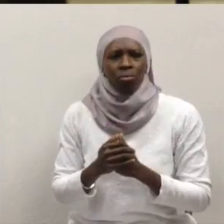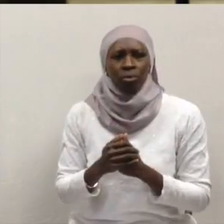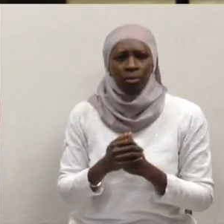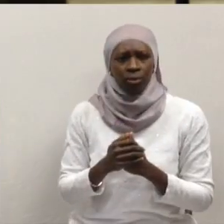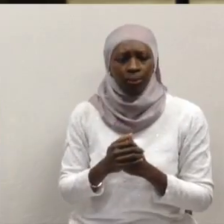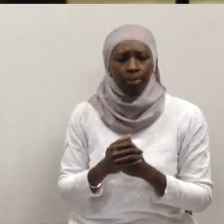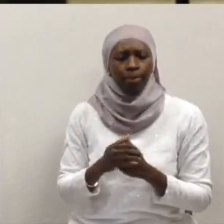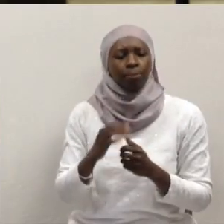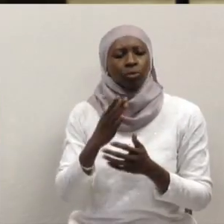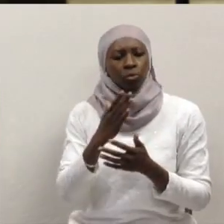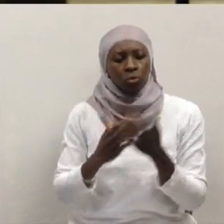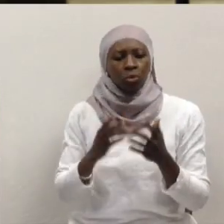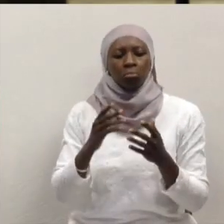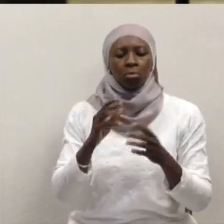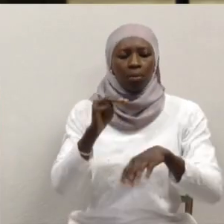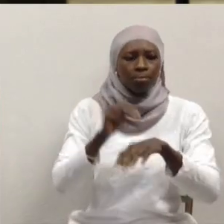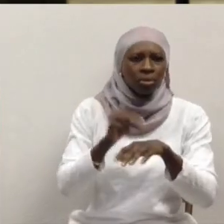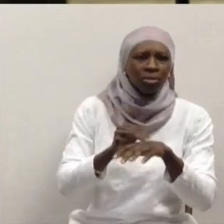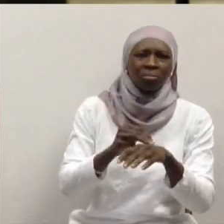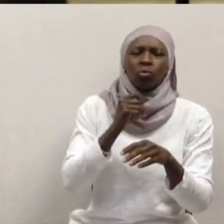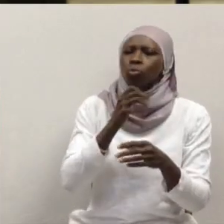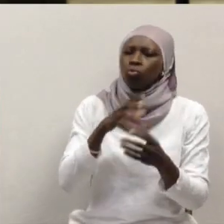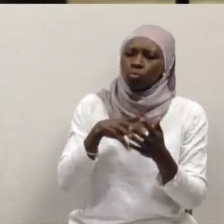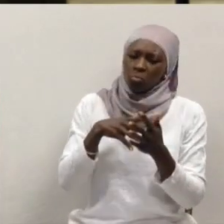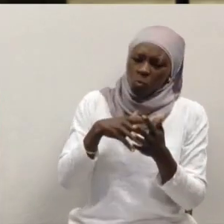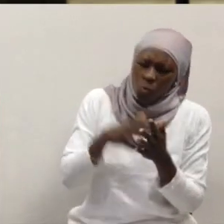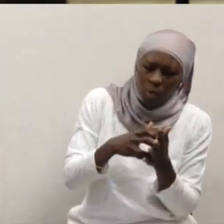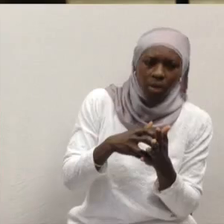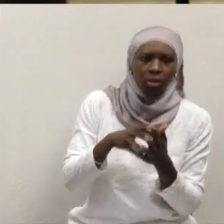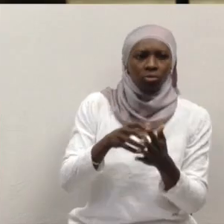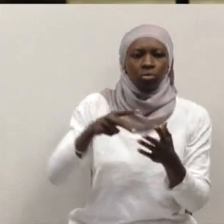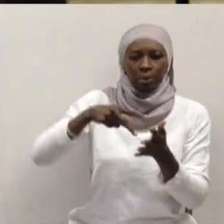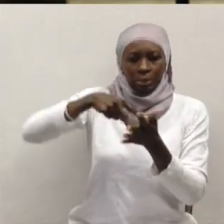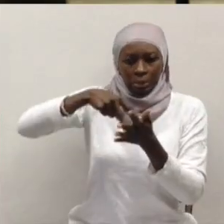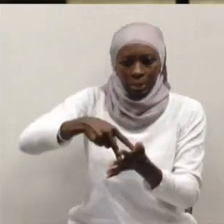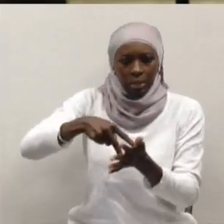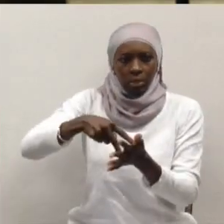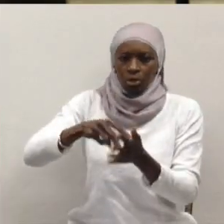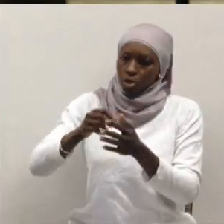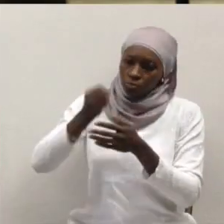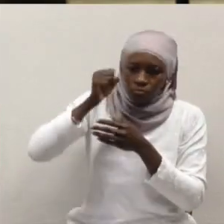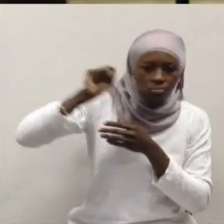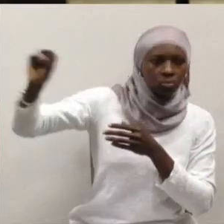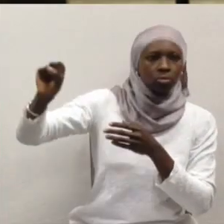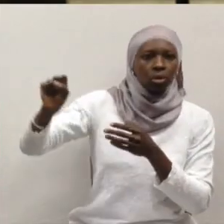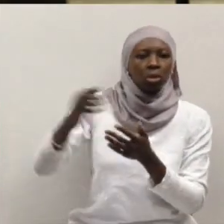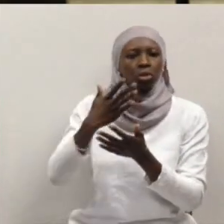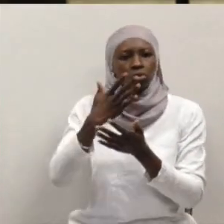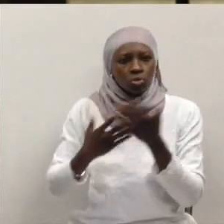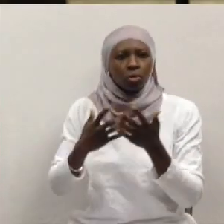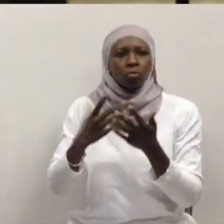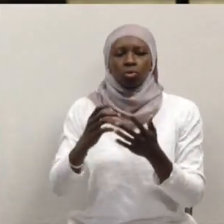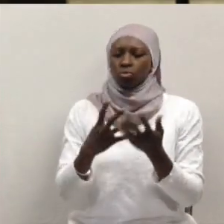too poor to migrate and too weak to stand out, they continued to be believers, but they hid and concealed